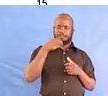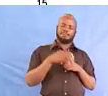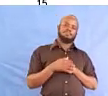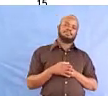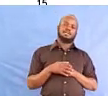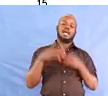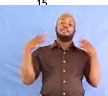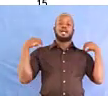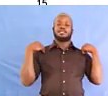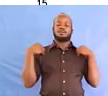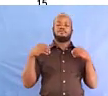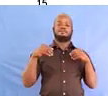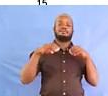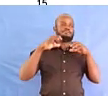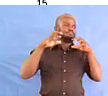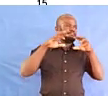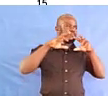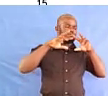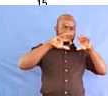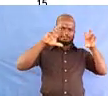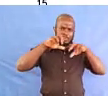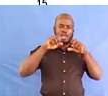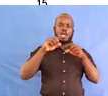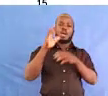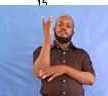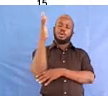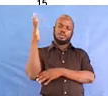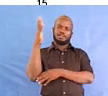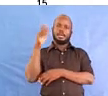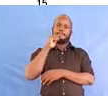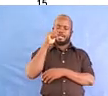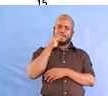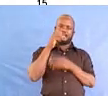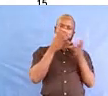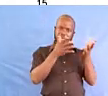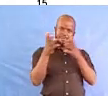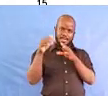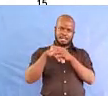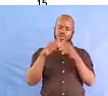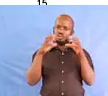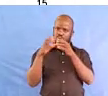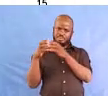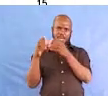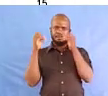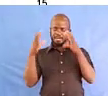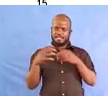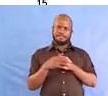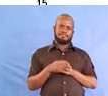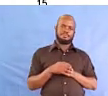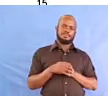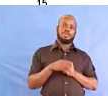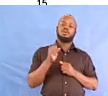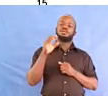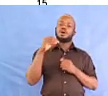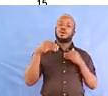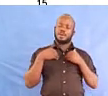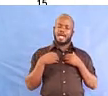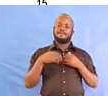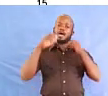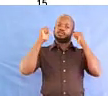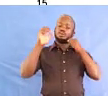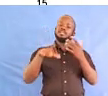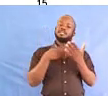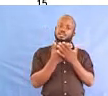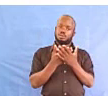butchering, and eating chimps. The practice of hunting primates for what is called bushmeat is well documented in tribal groups in certain